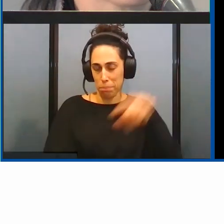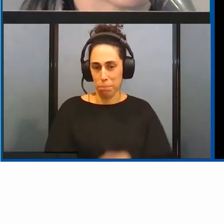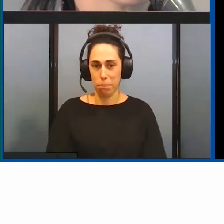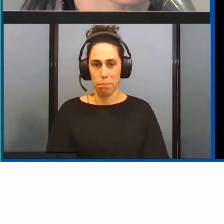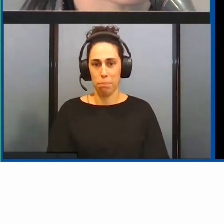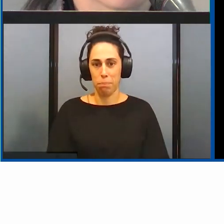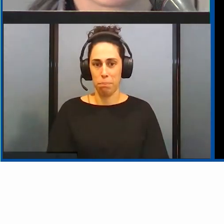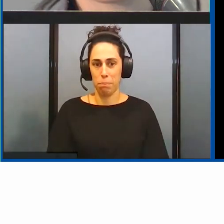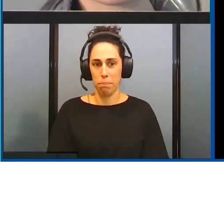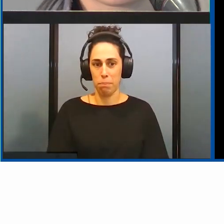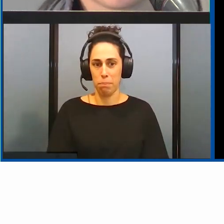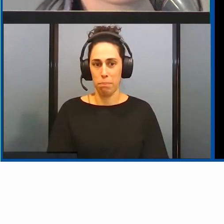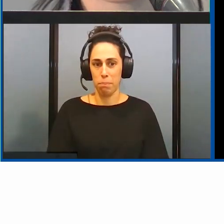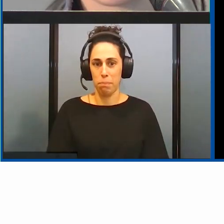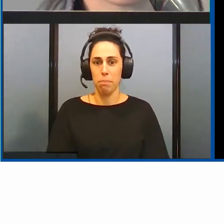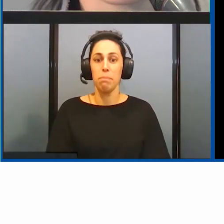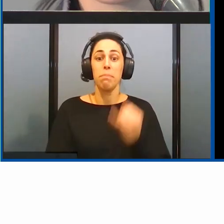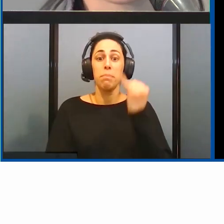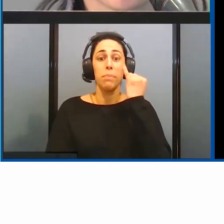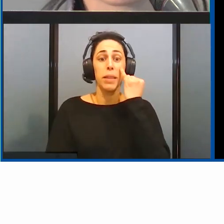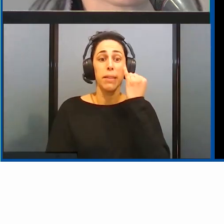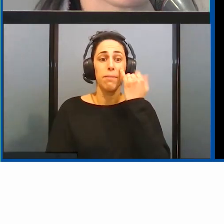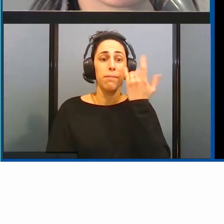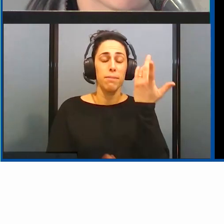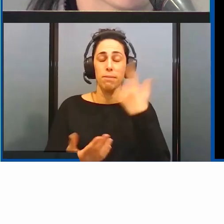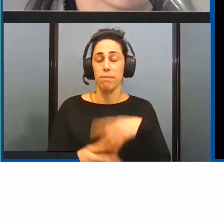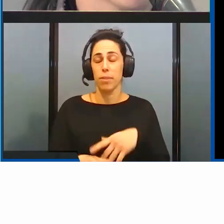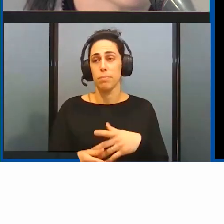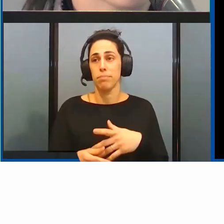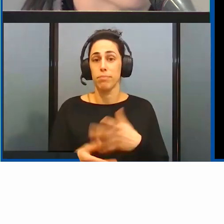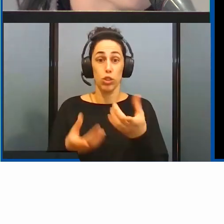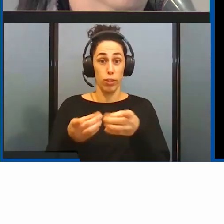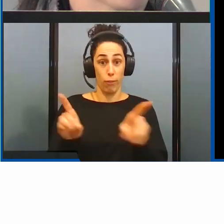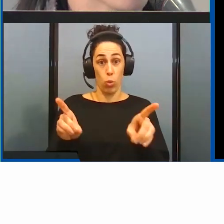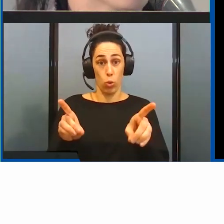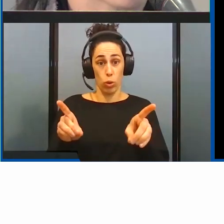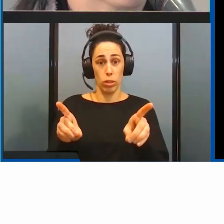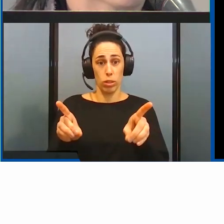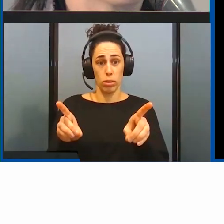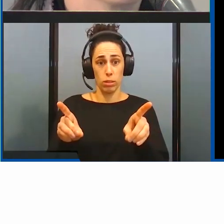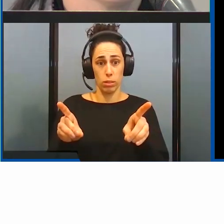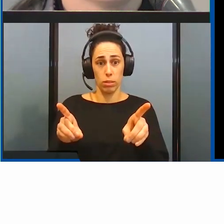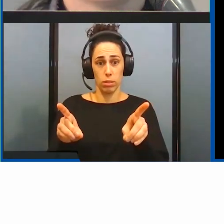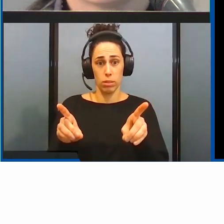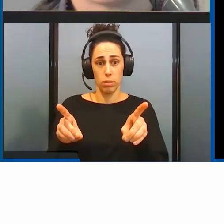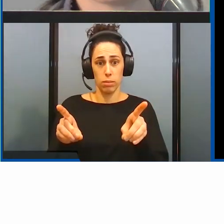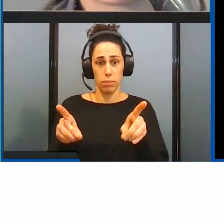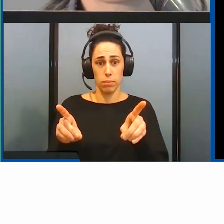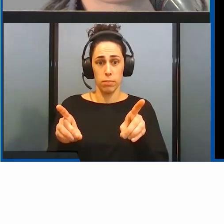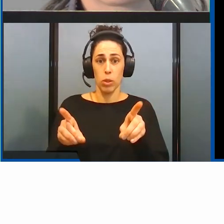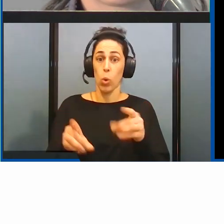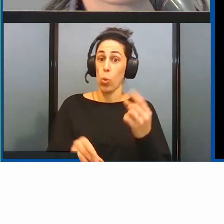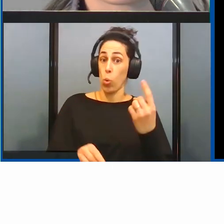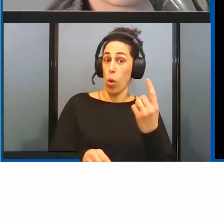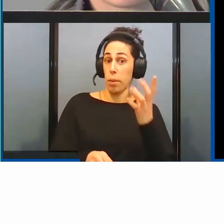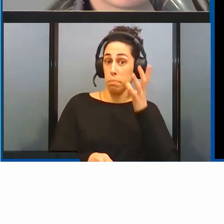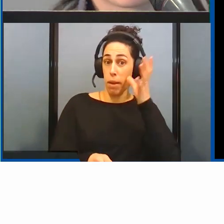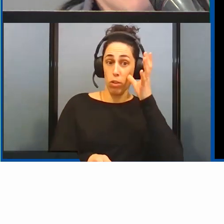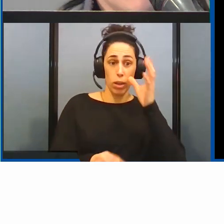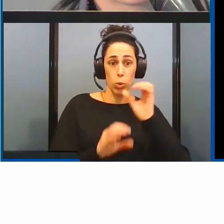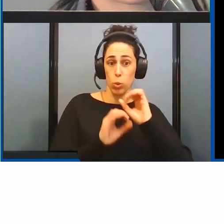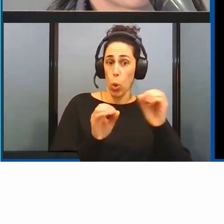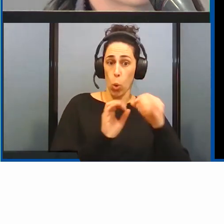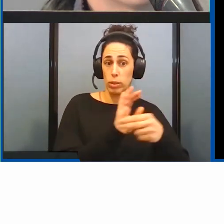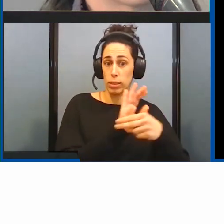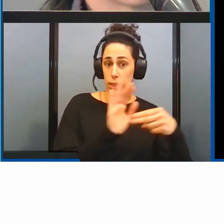is the parents, not the child does not have party status, cannot appear in court on their own, asking for things. They